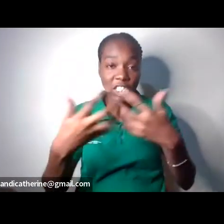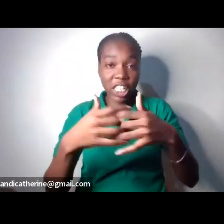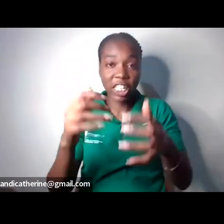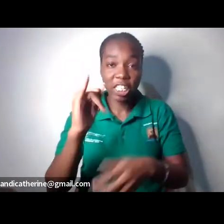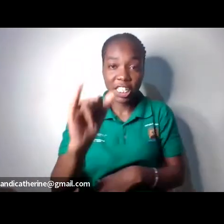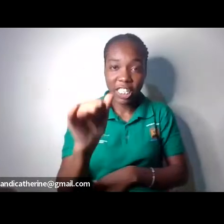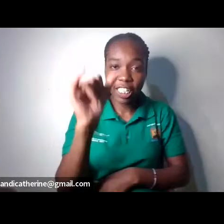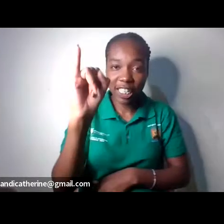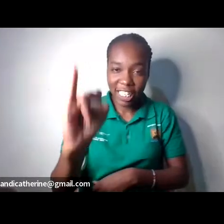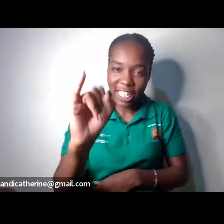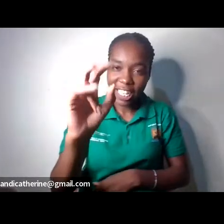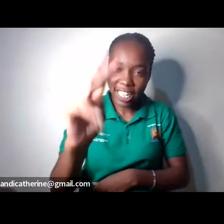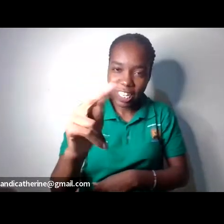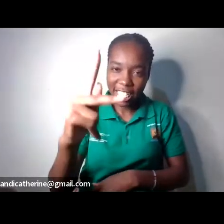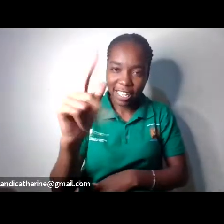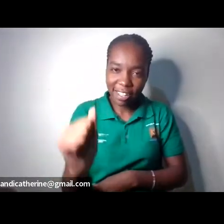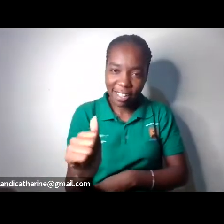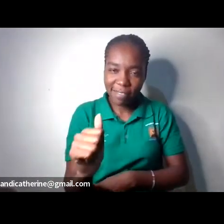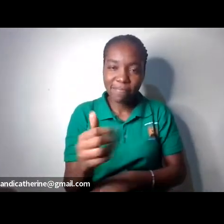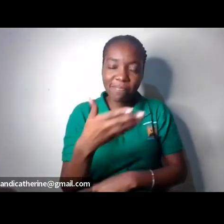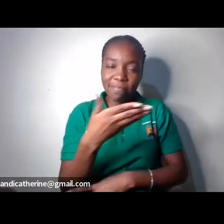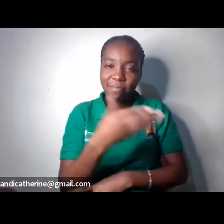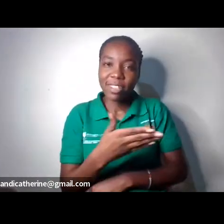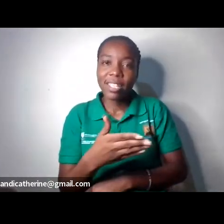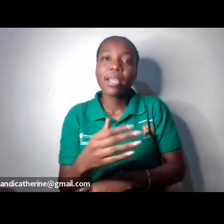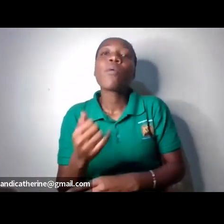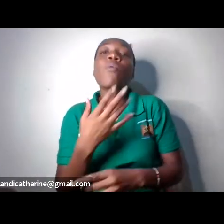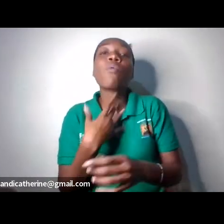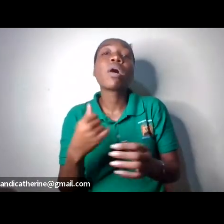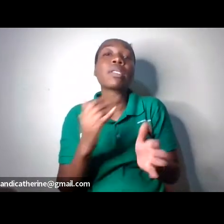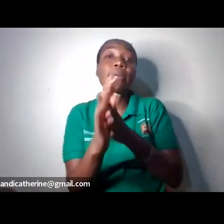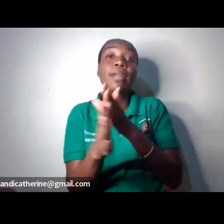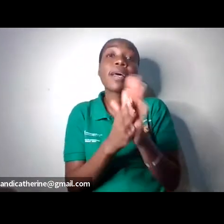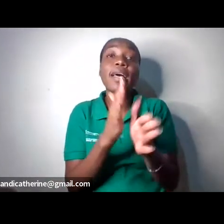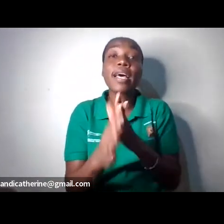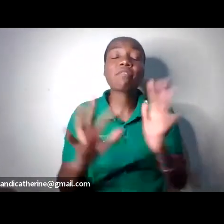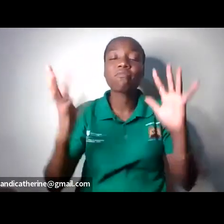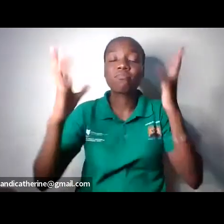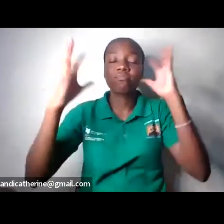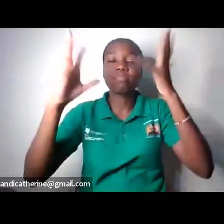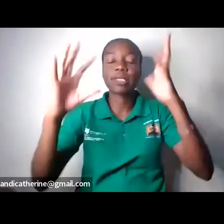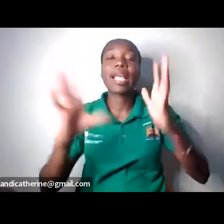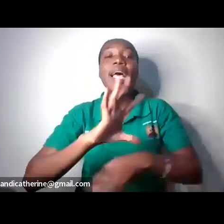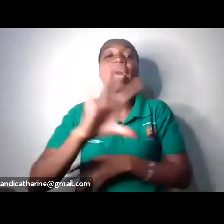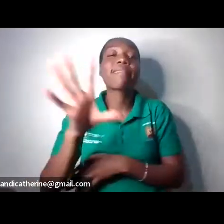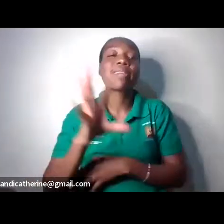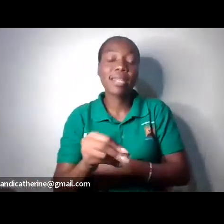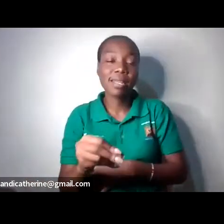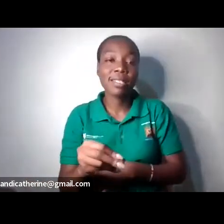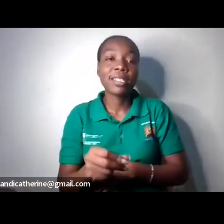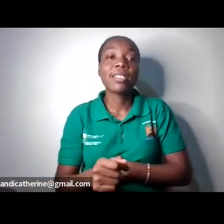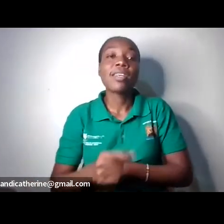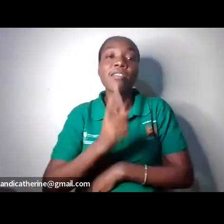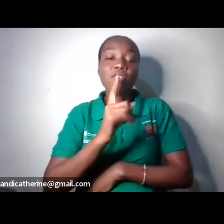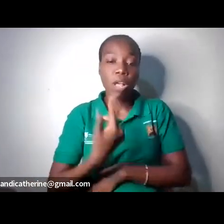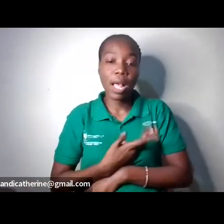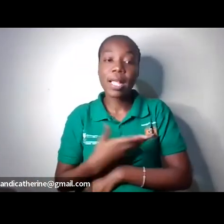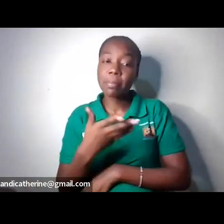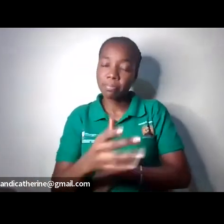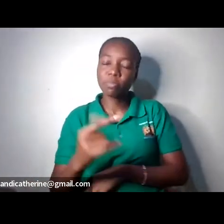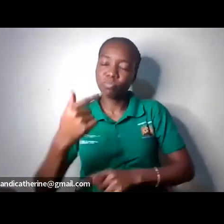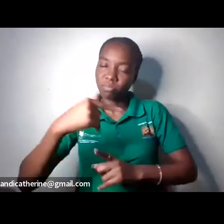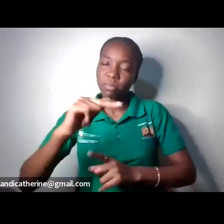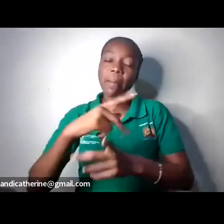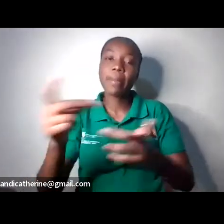Festac. They're organizing a festivity to celebrate Africa. So we are in the right place, and allow